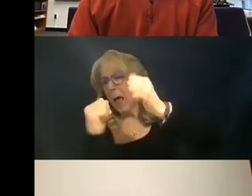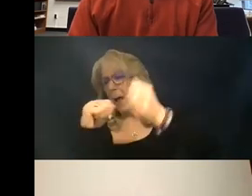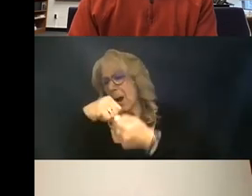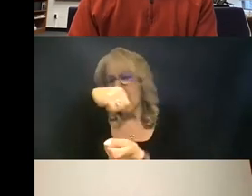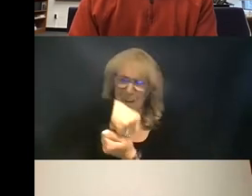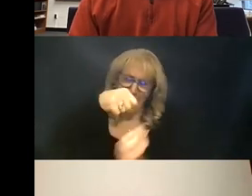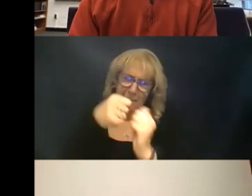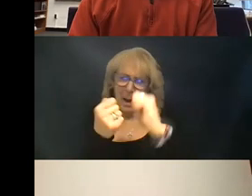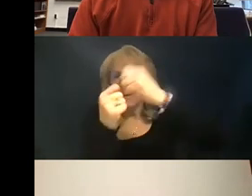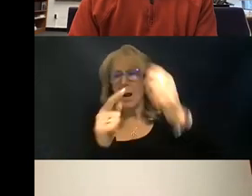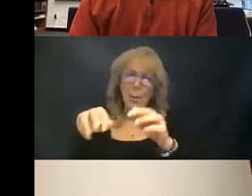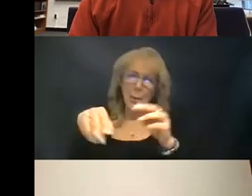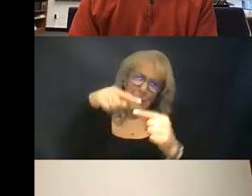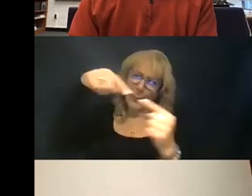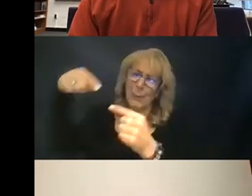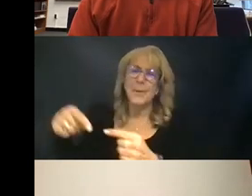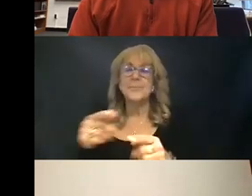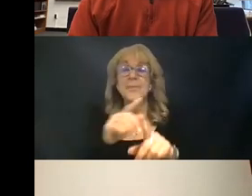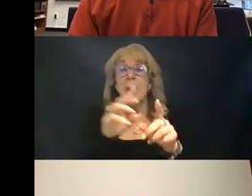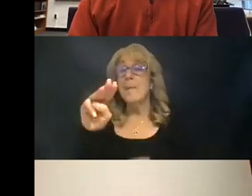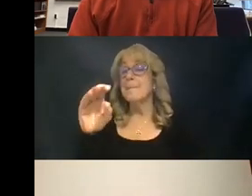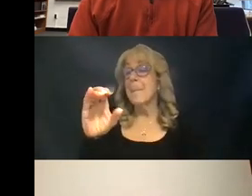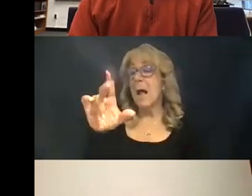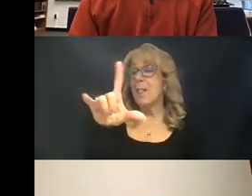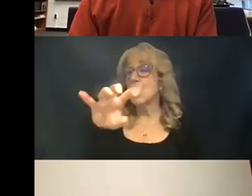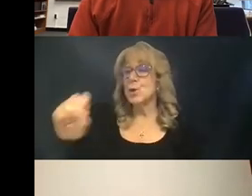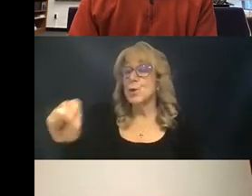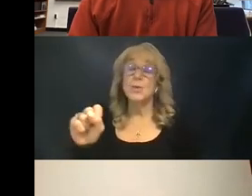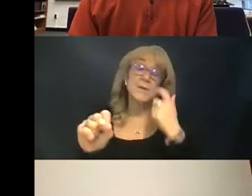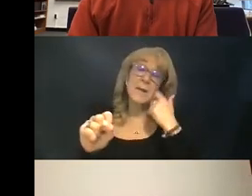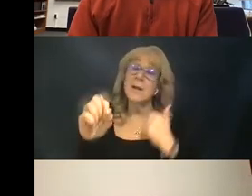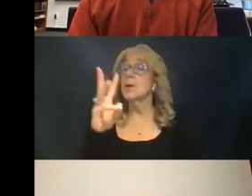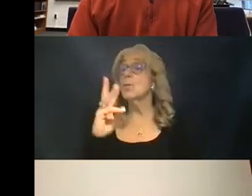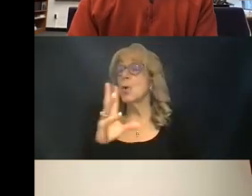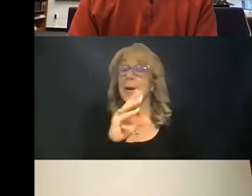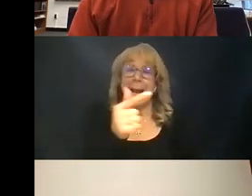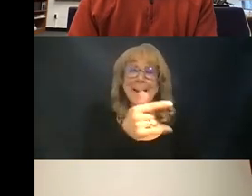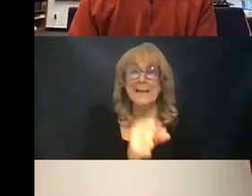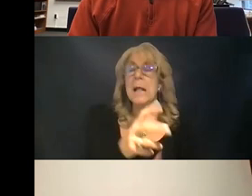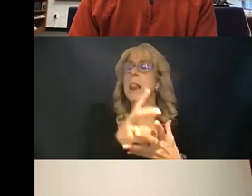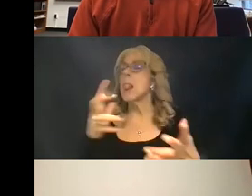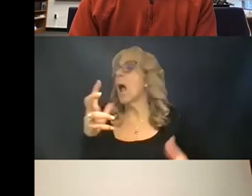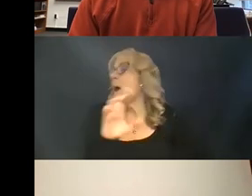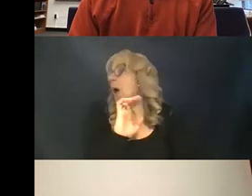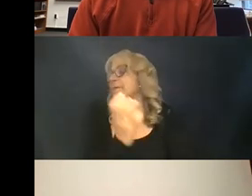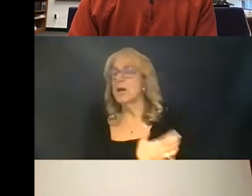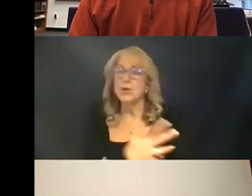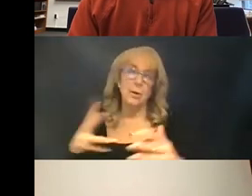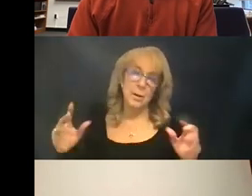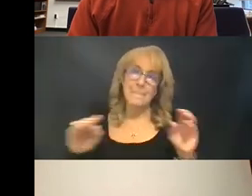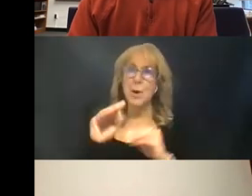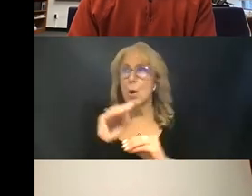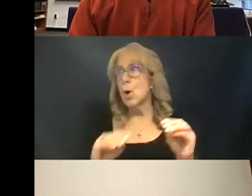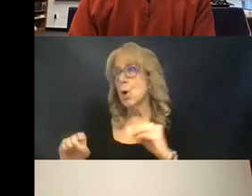that the molecules of water in both the liquid and in the gas, they have a lot of energy and they move more compared to